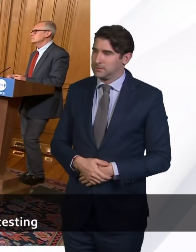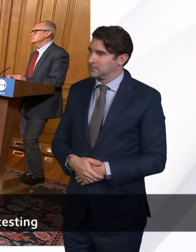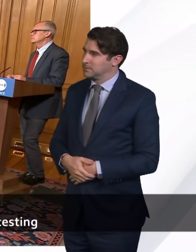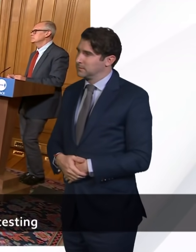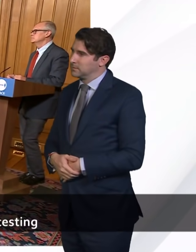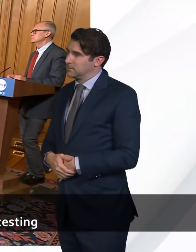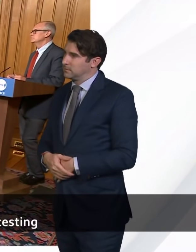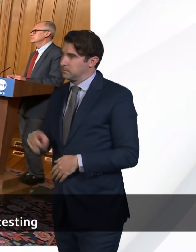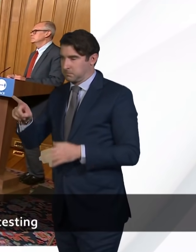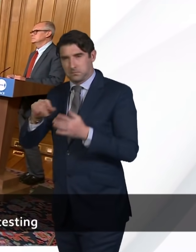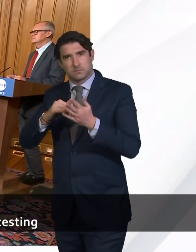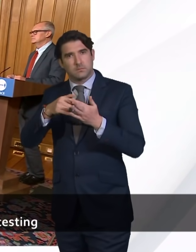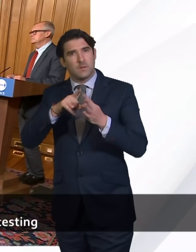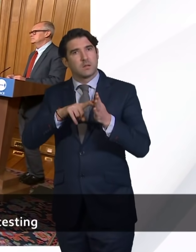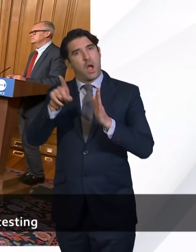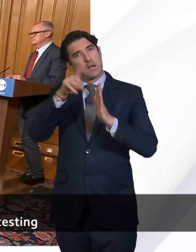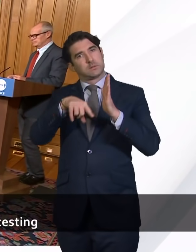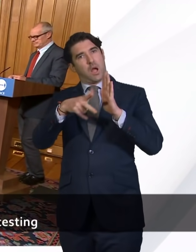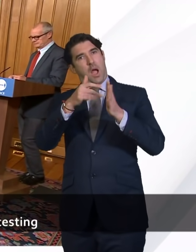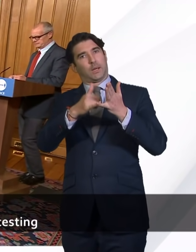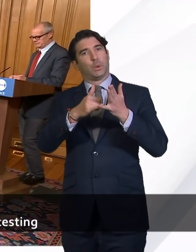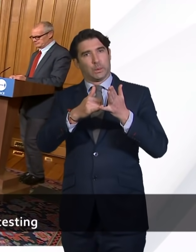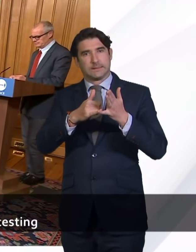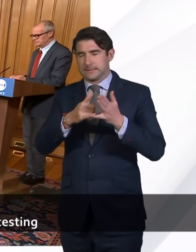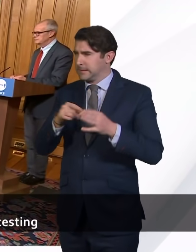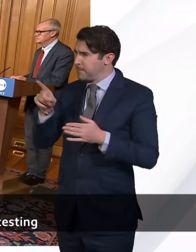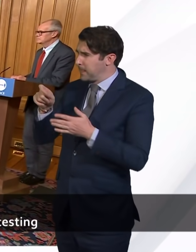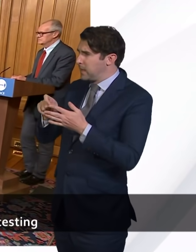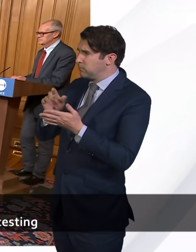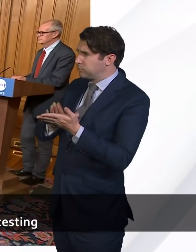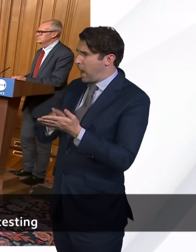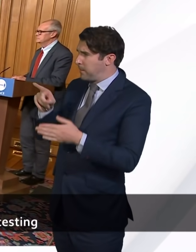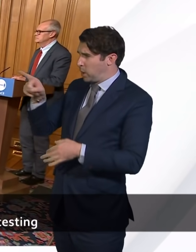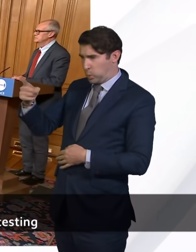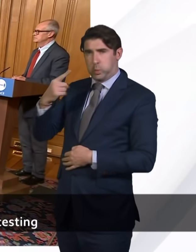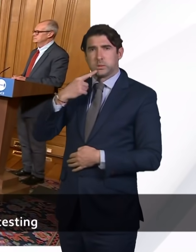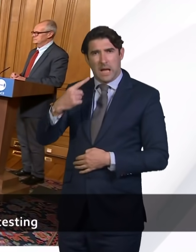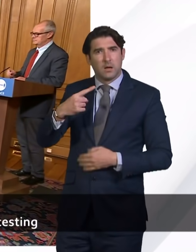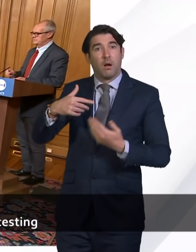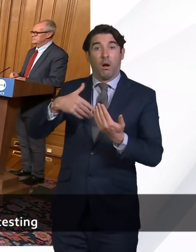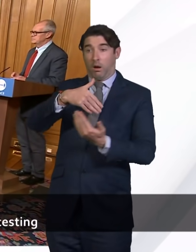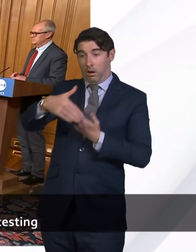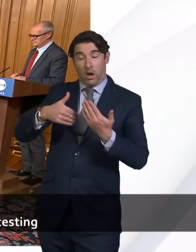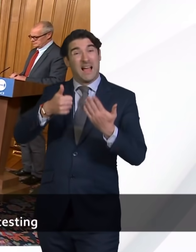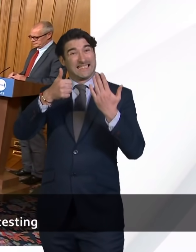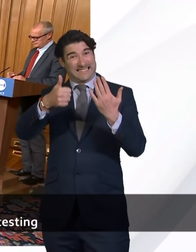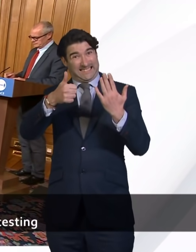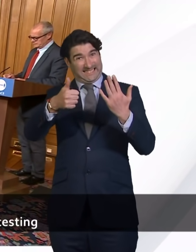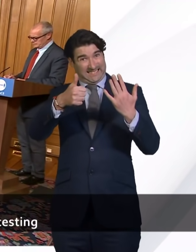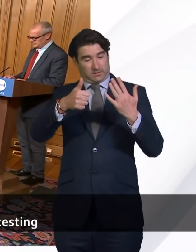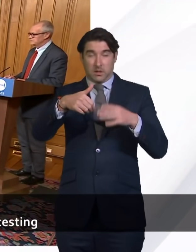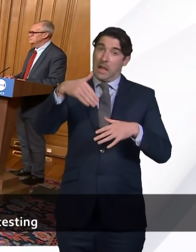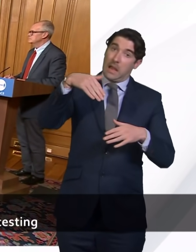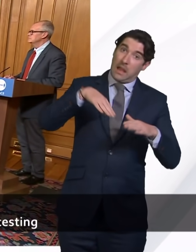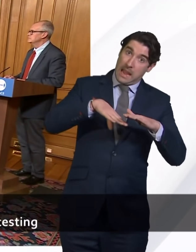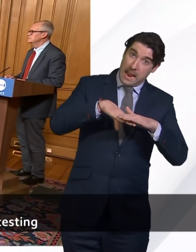you announced the rule of 6, your parting words for us all were socialising gatherings of no more than 6, inside or out. That's the way